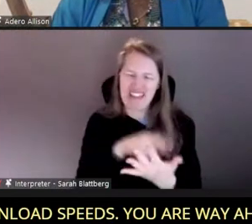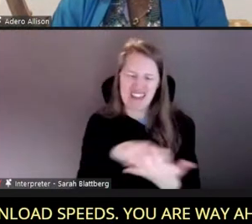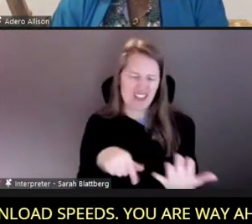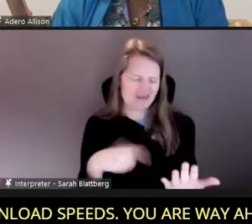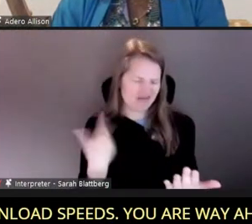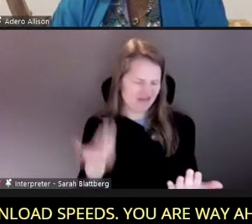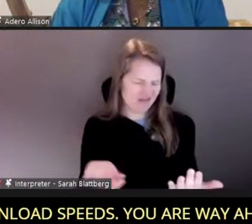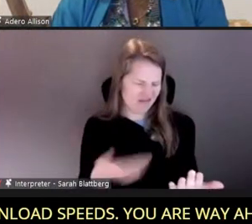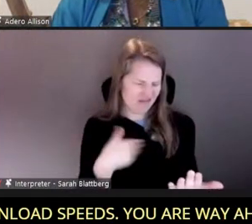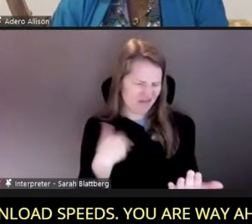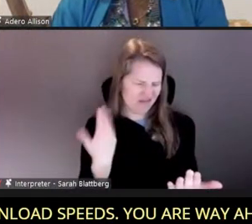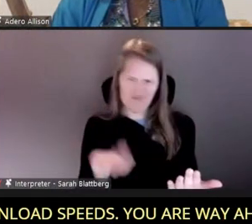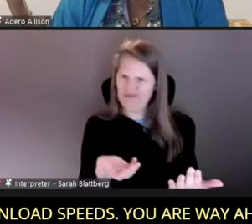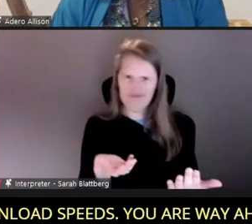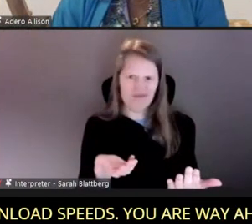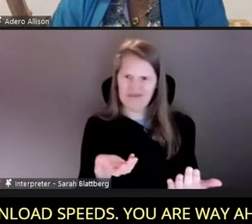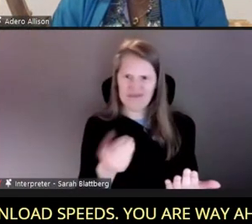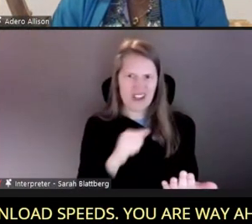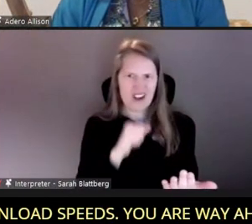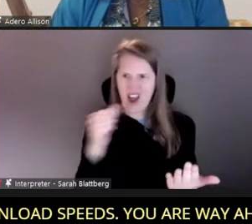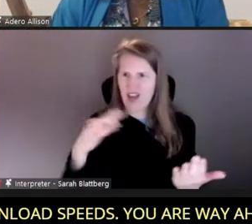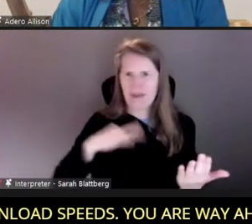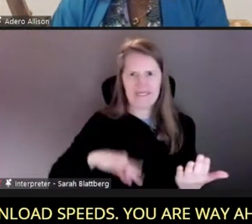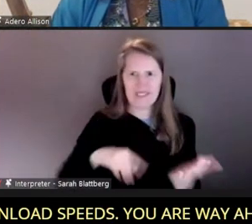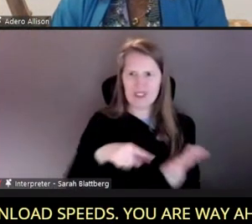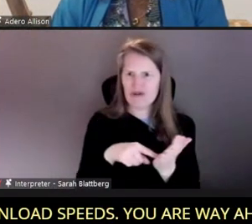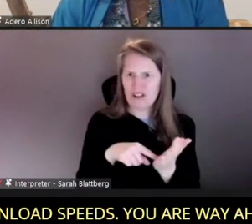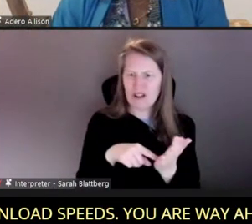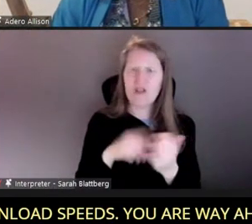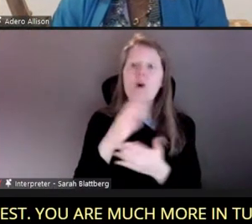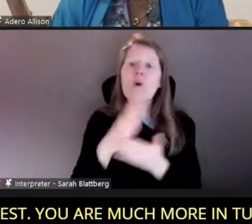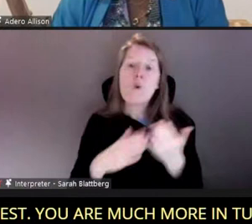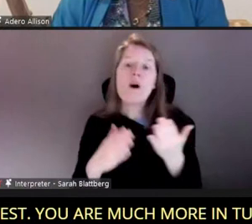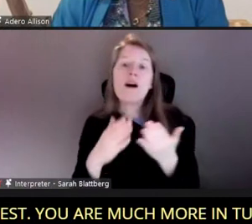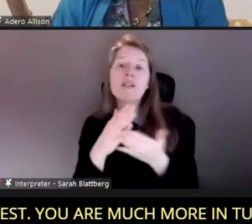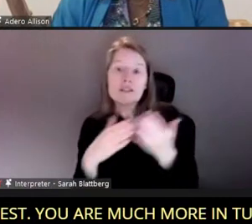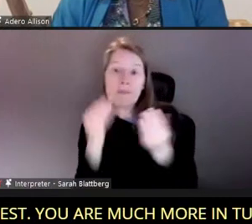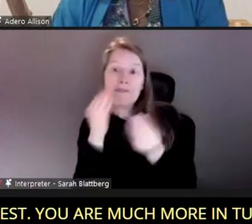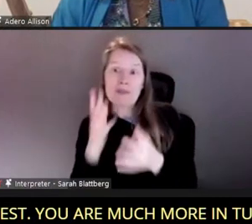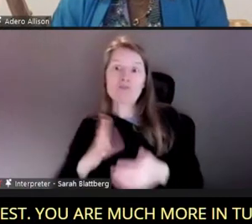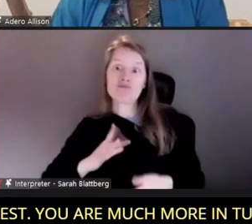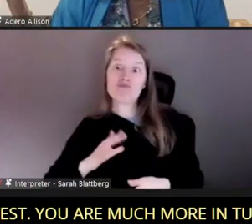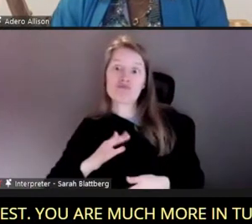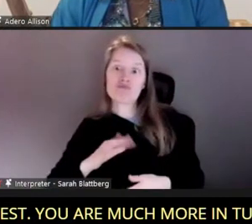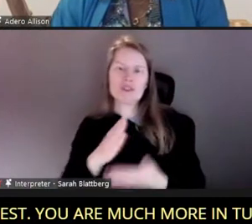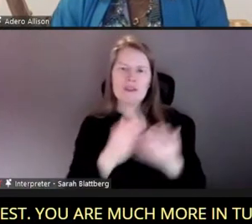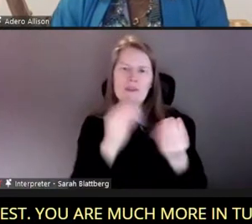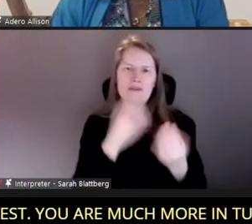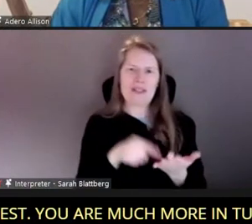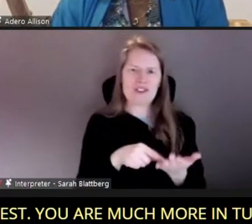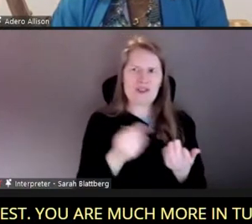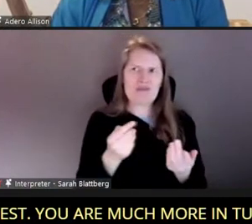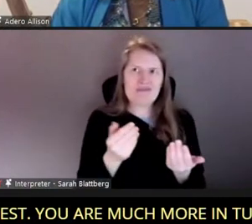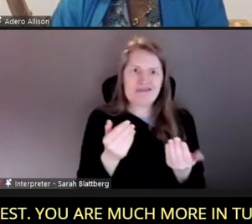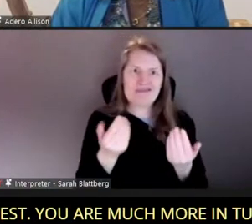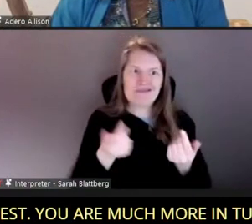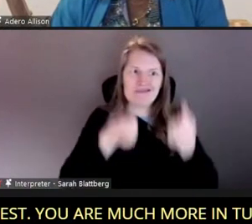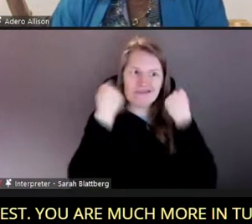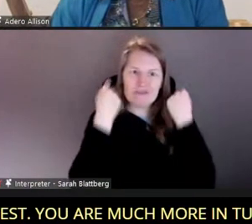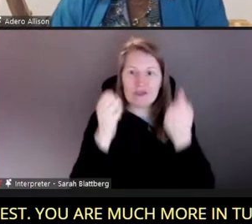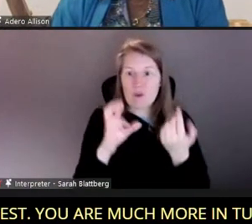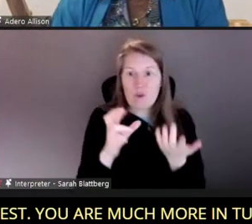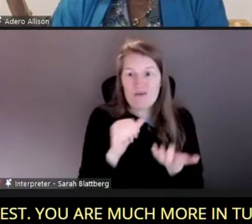see how much of that information was useful and maybe what information was not very useful.